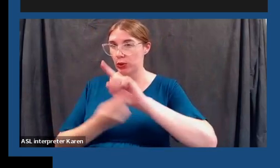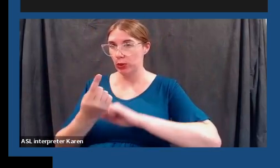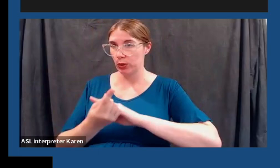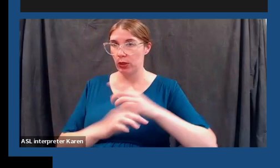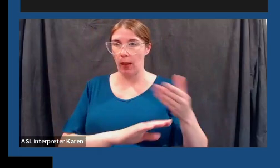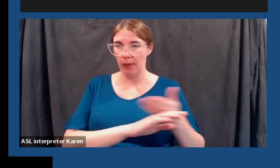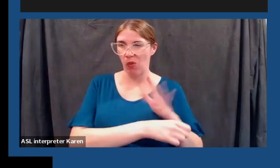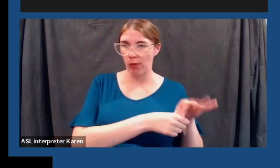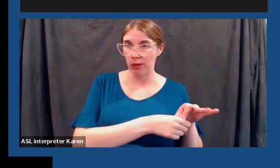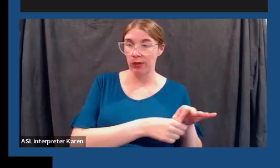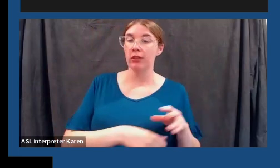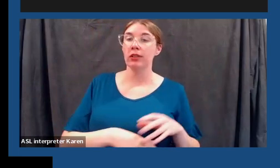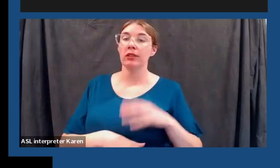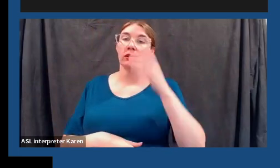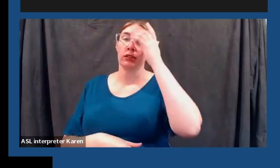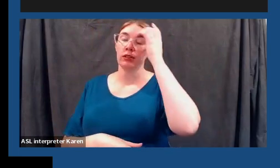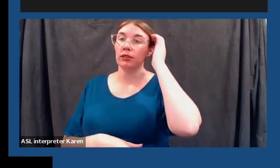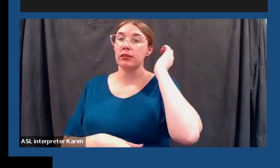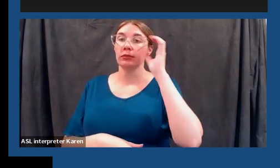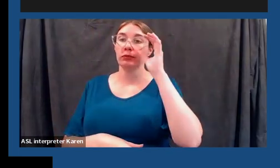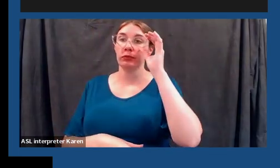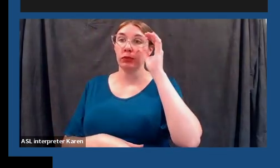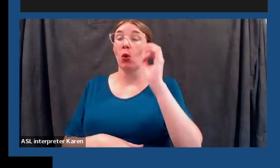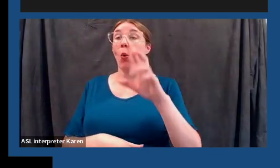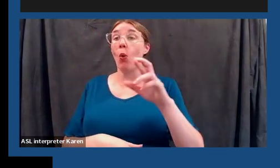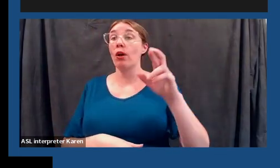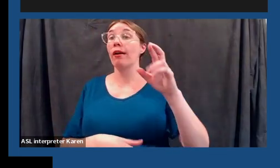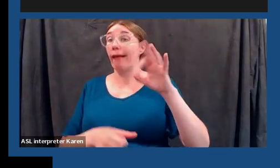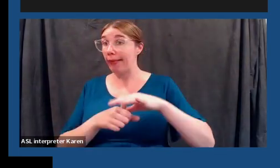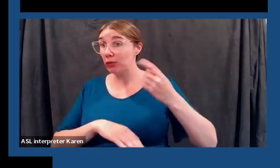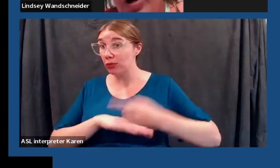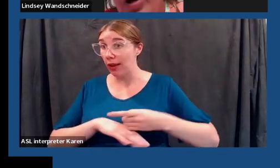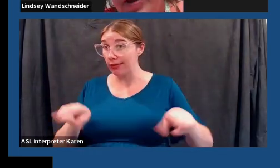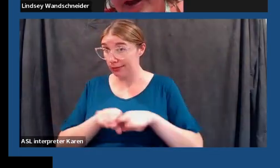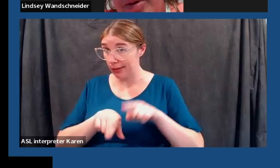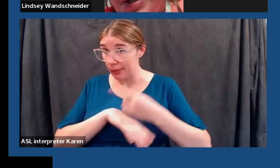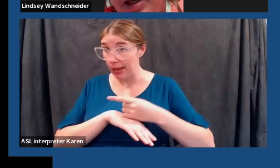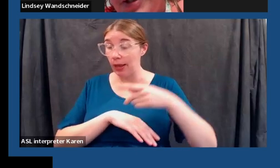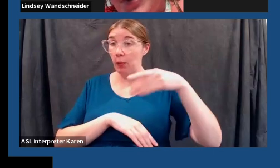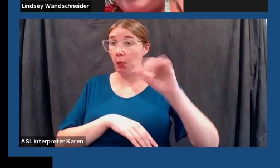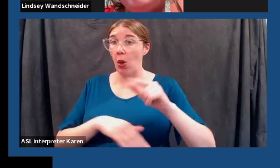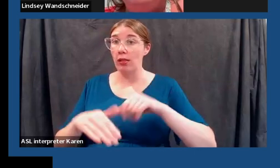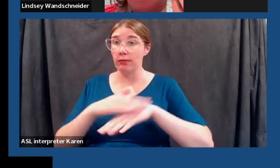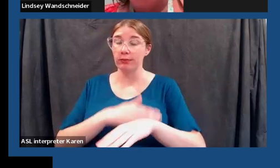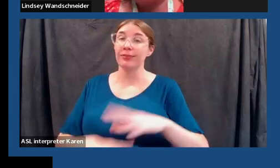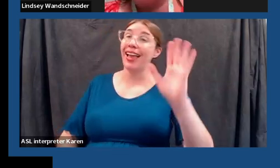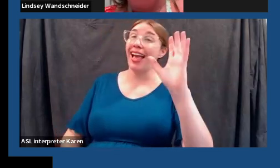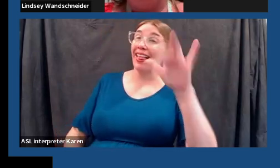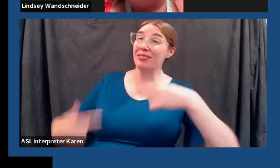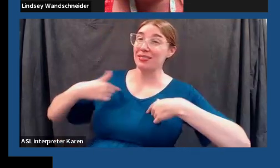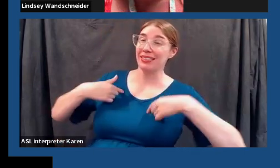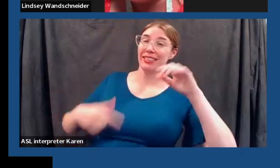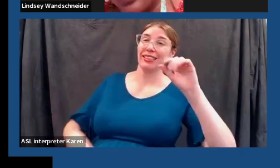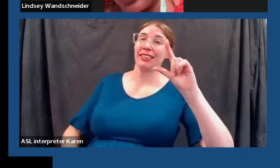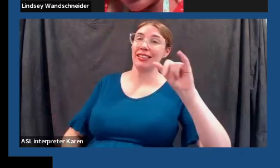mentioned, register at the polls on Election Day. Okay, that was me. This is Lindsay over at Lake Mills